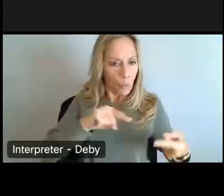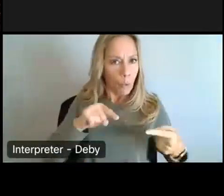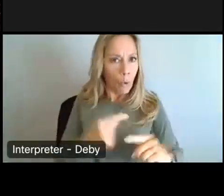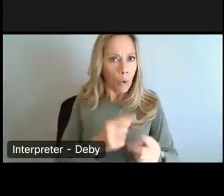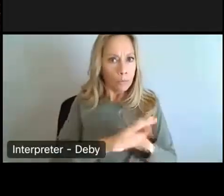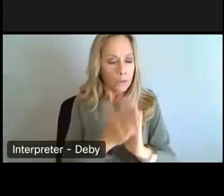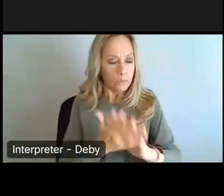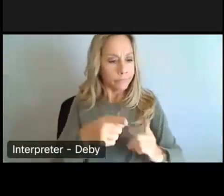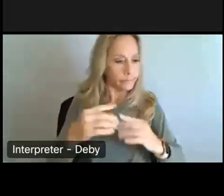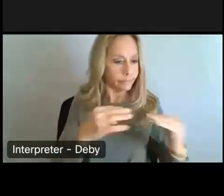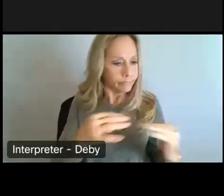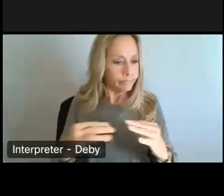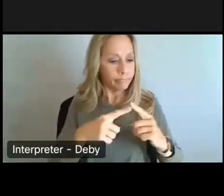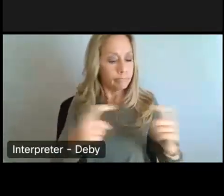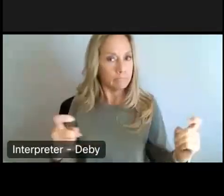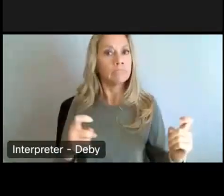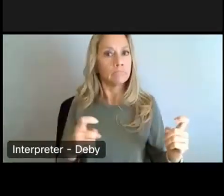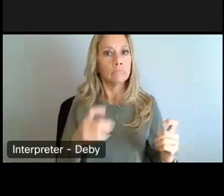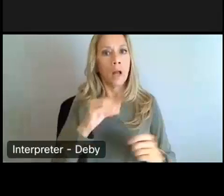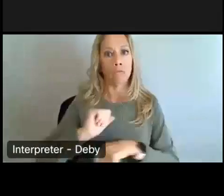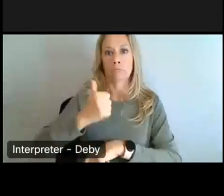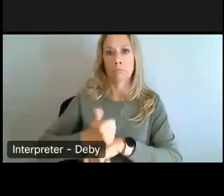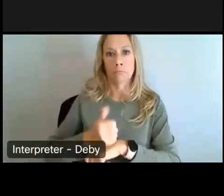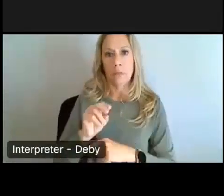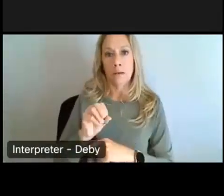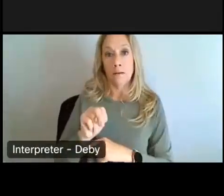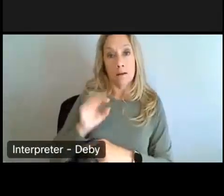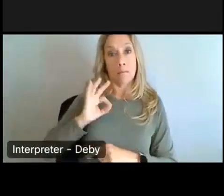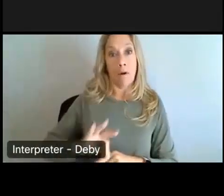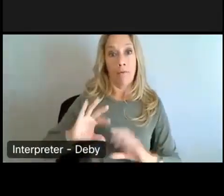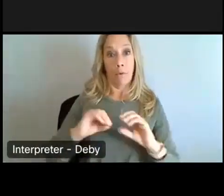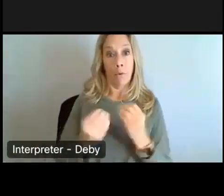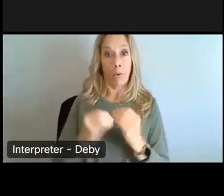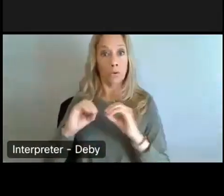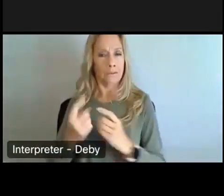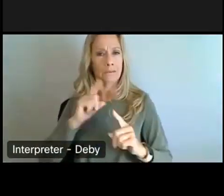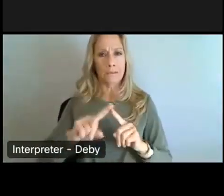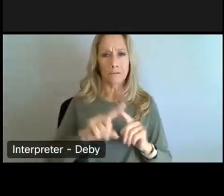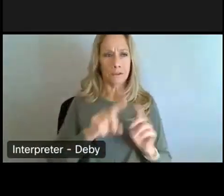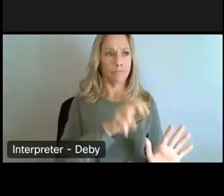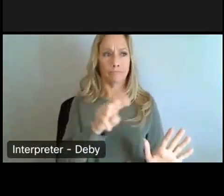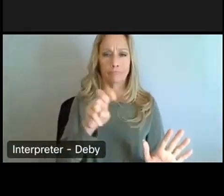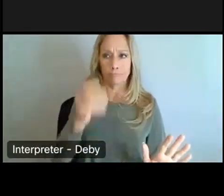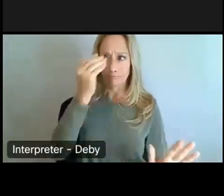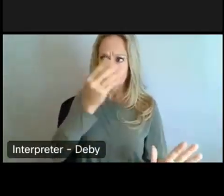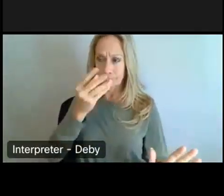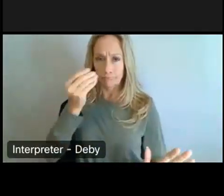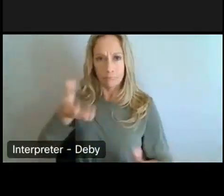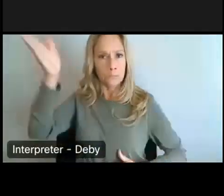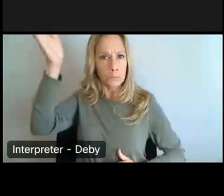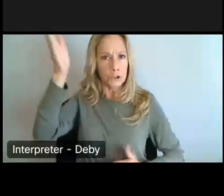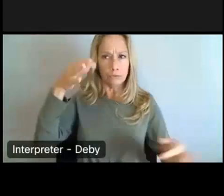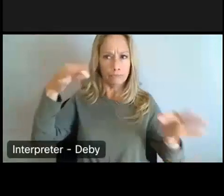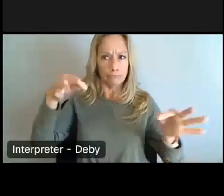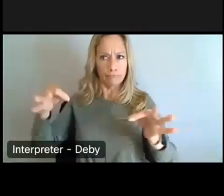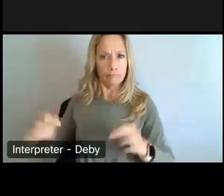of multiple new nonprofit organizations, and had the honor of speaking in front of Congress on issues facing